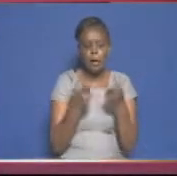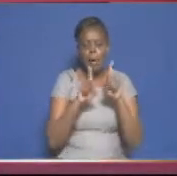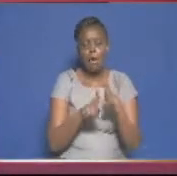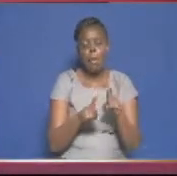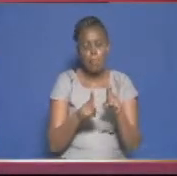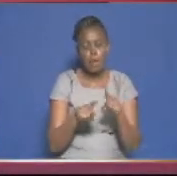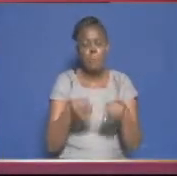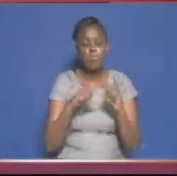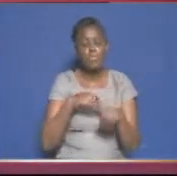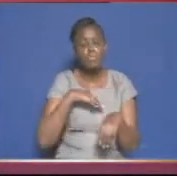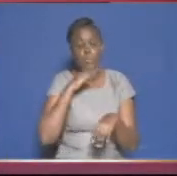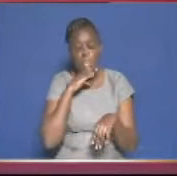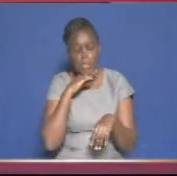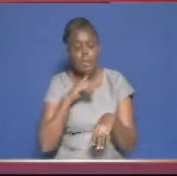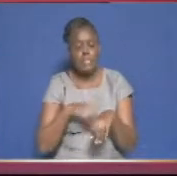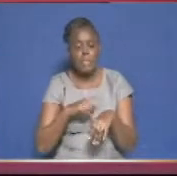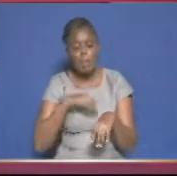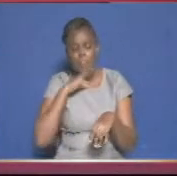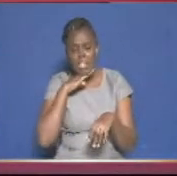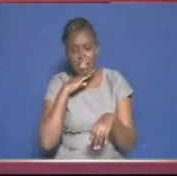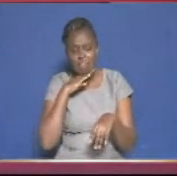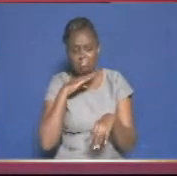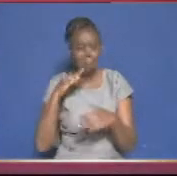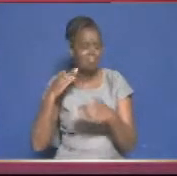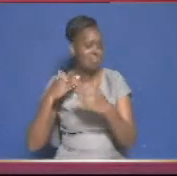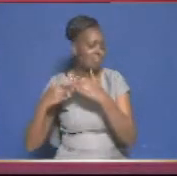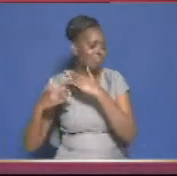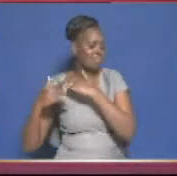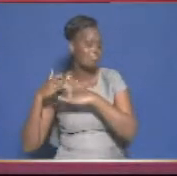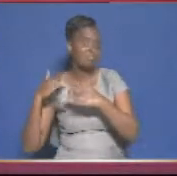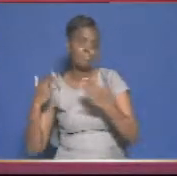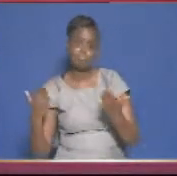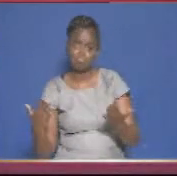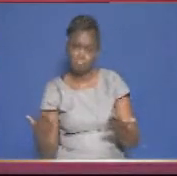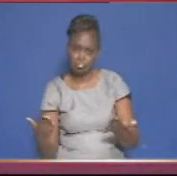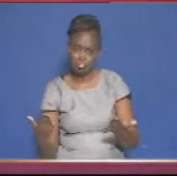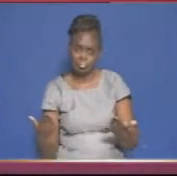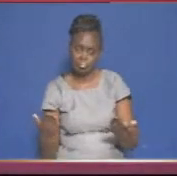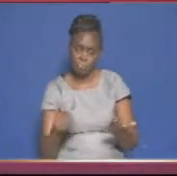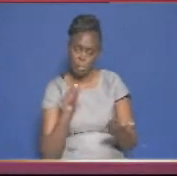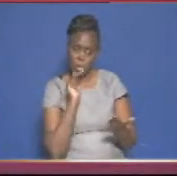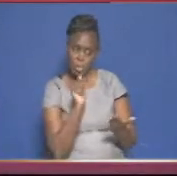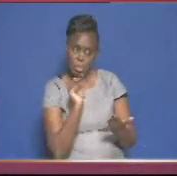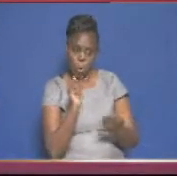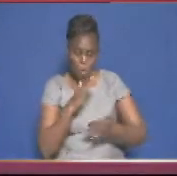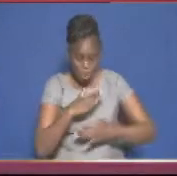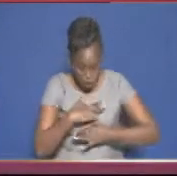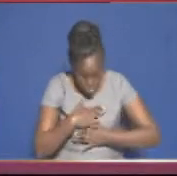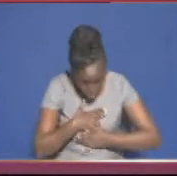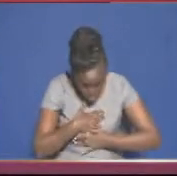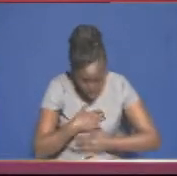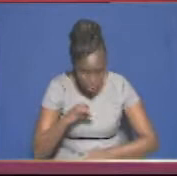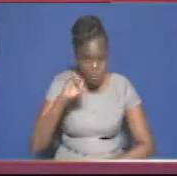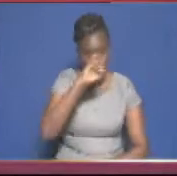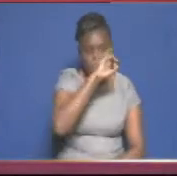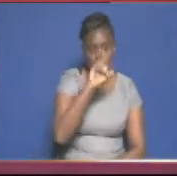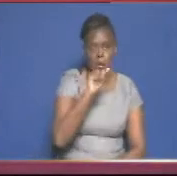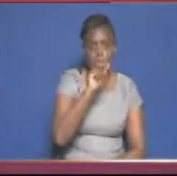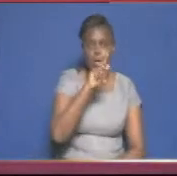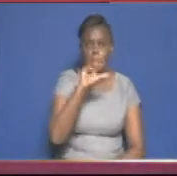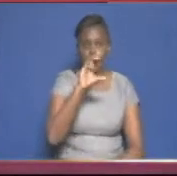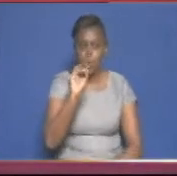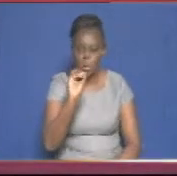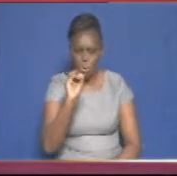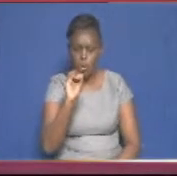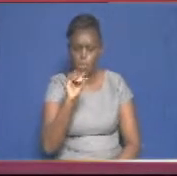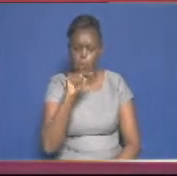as you exit, what legacy do you leave behind? Jacoyo Midiwo leaves behind a strong legacy of